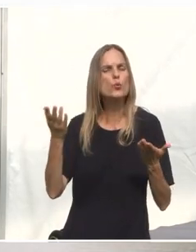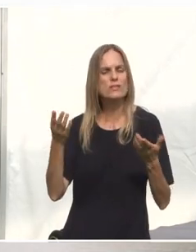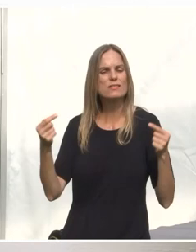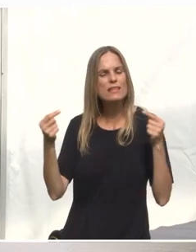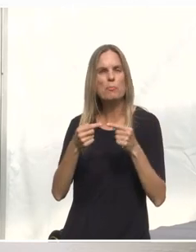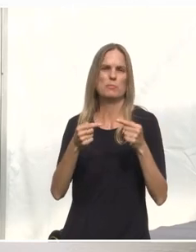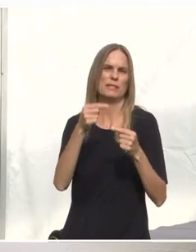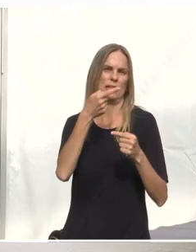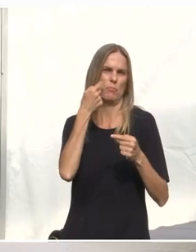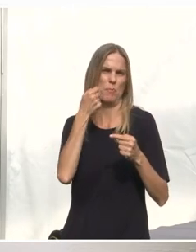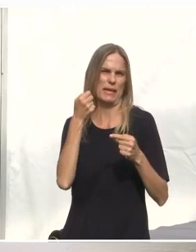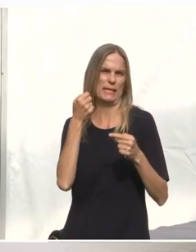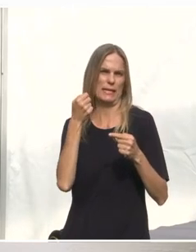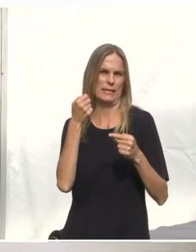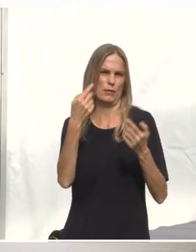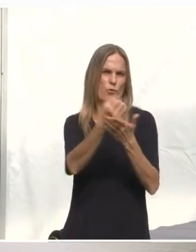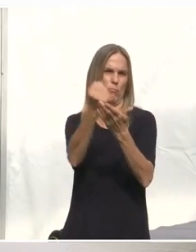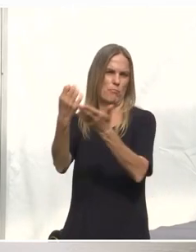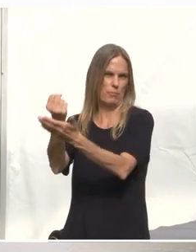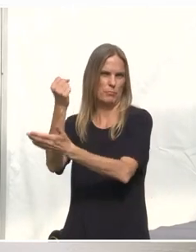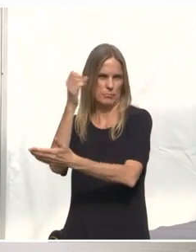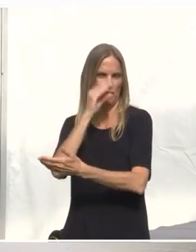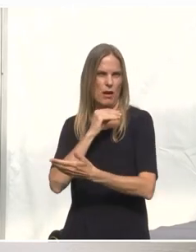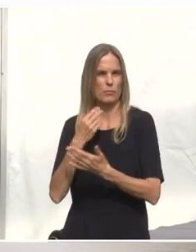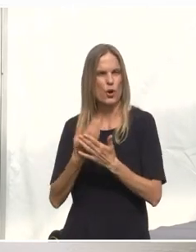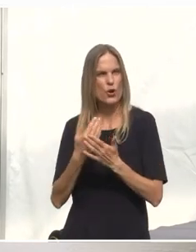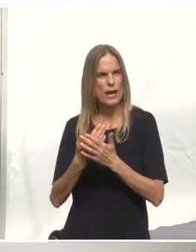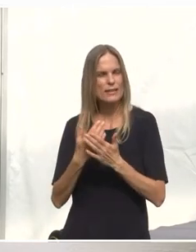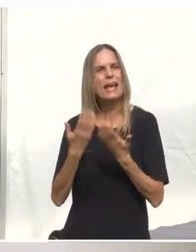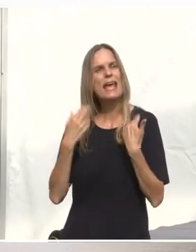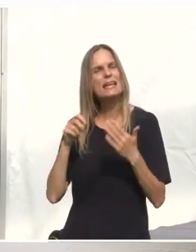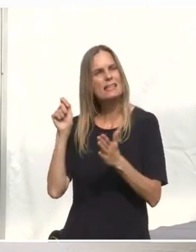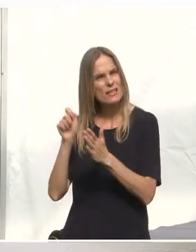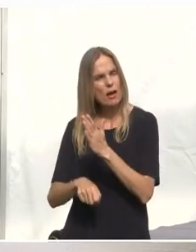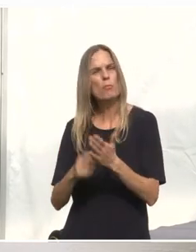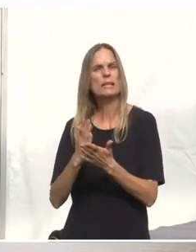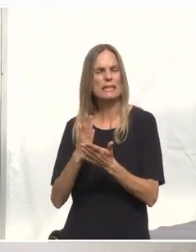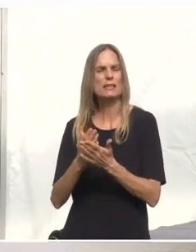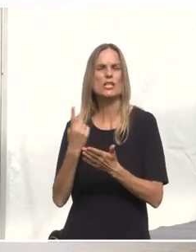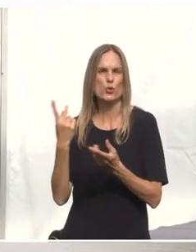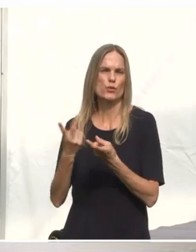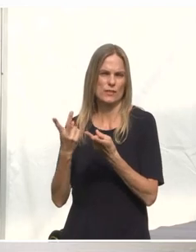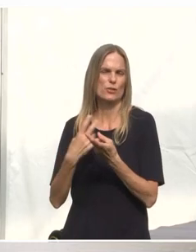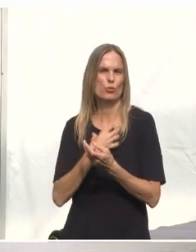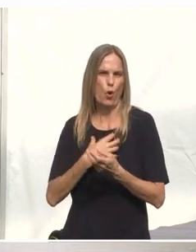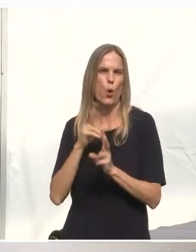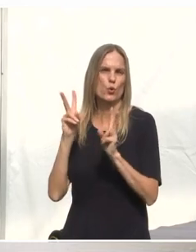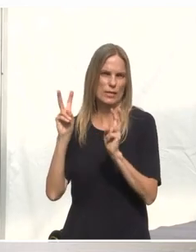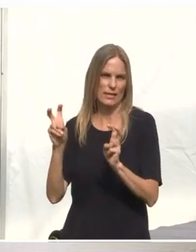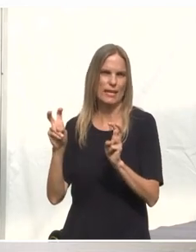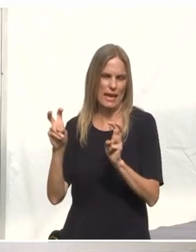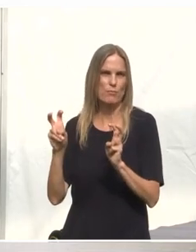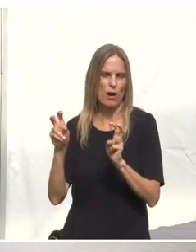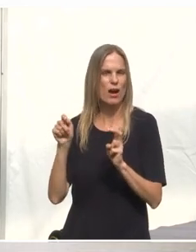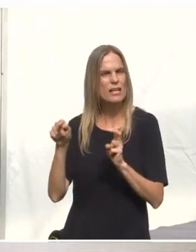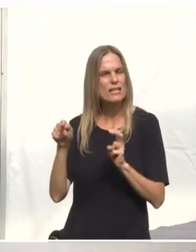men. I mean, suicide prevention definitely is one of those. And there, you can consider different programs